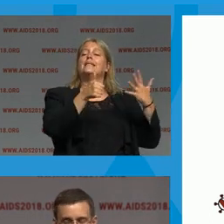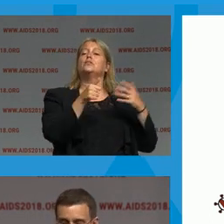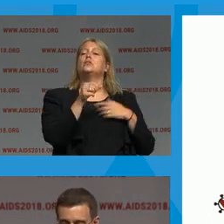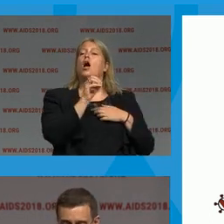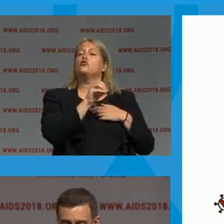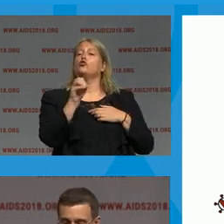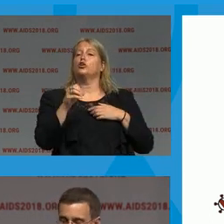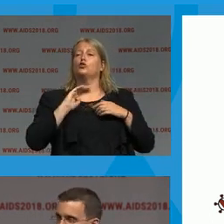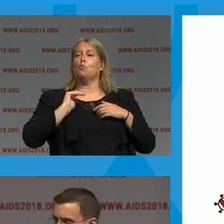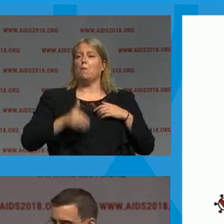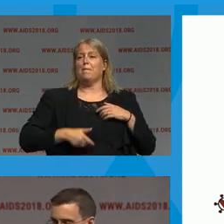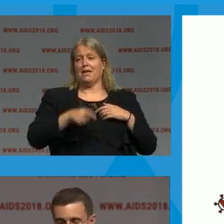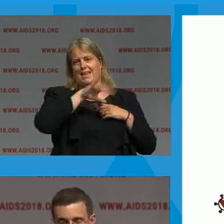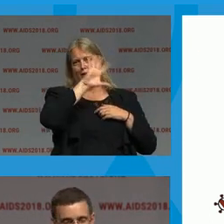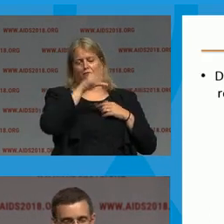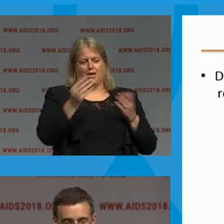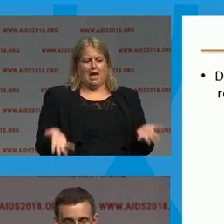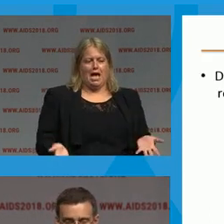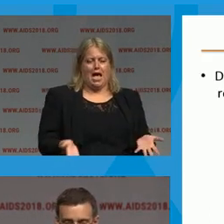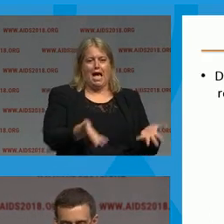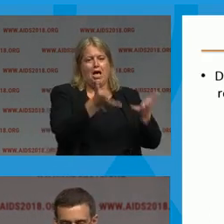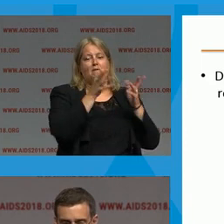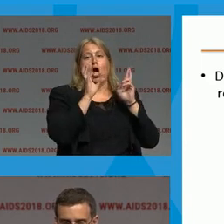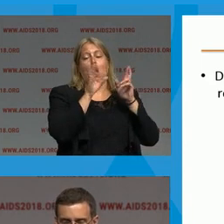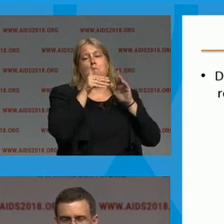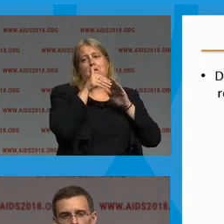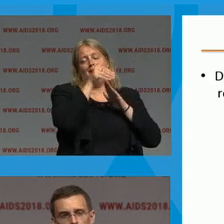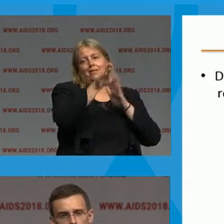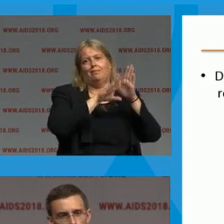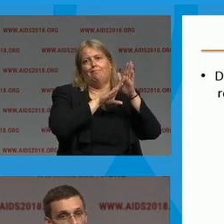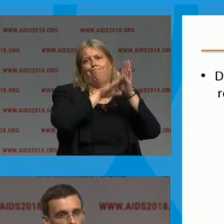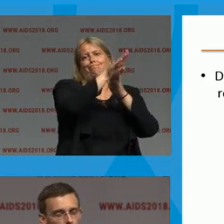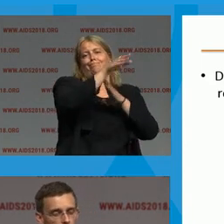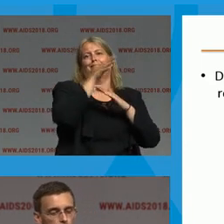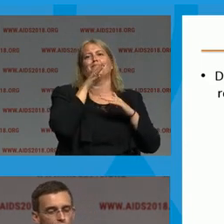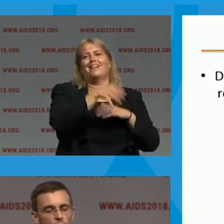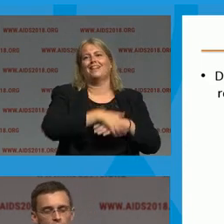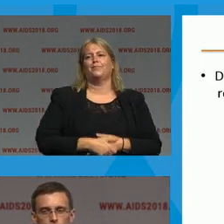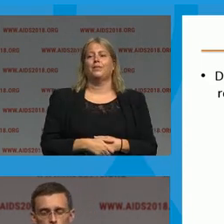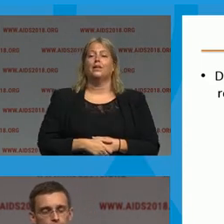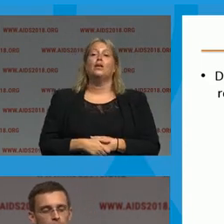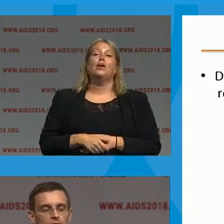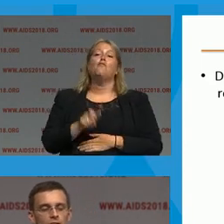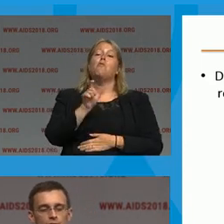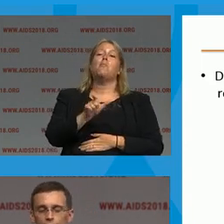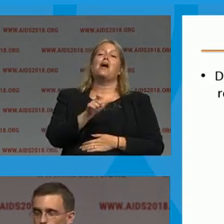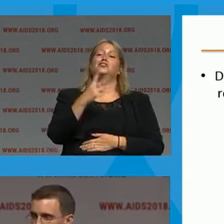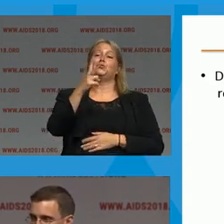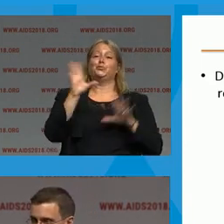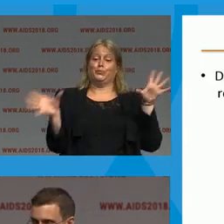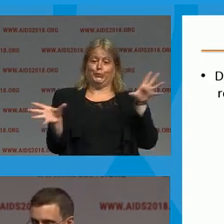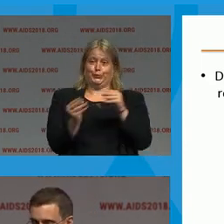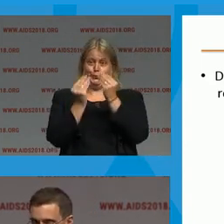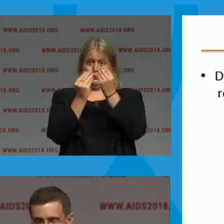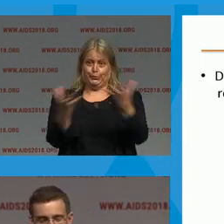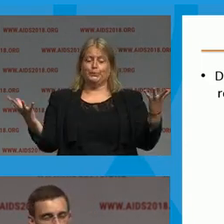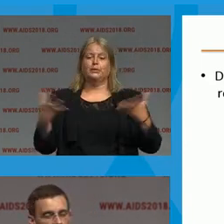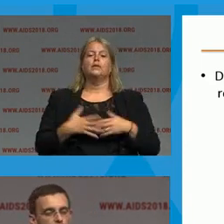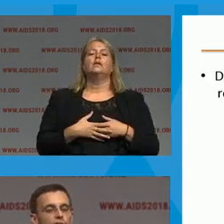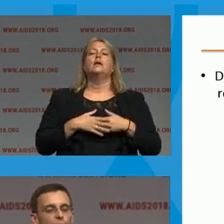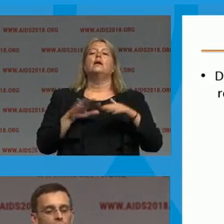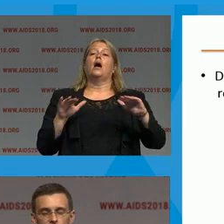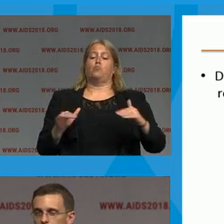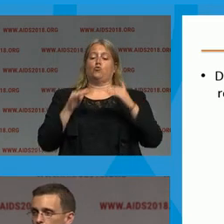can all hope that, that this will show efficacy. So take-home messages for part 2. Diverse approaches are in early